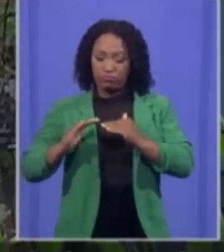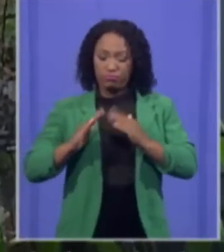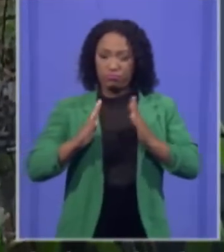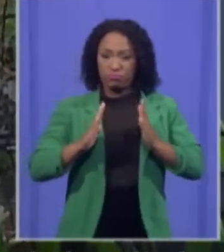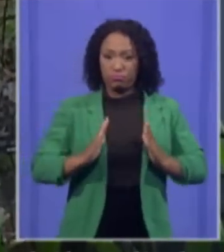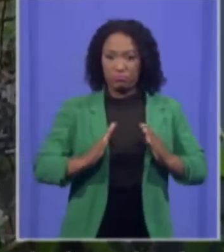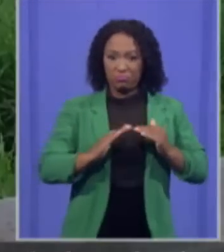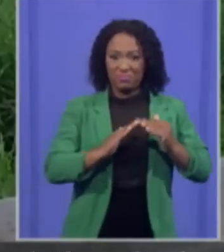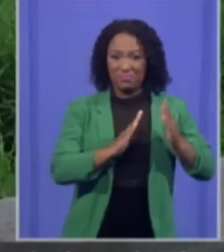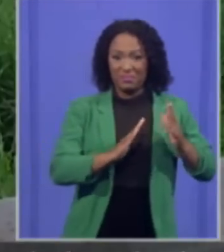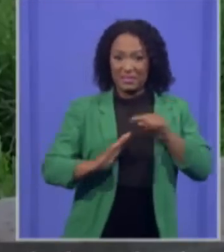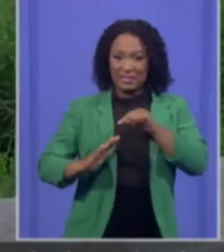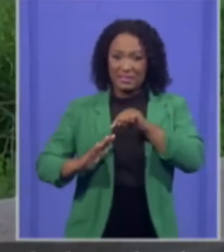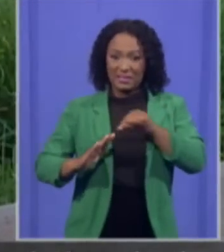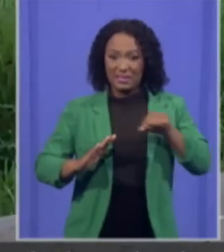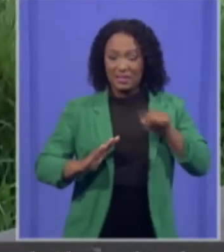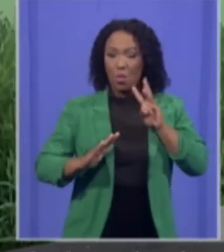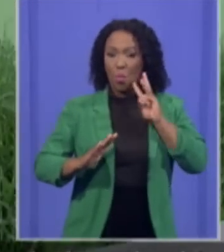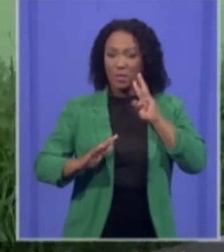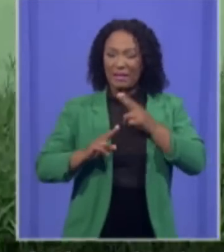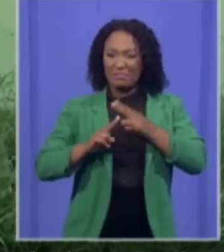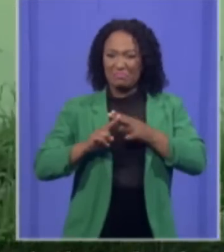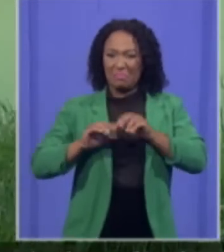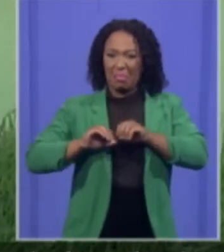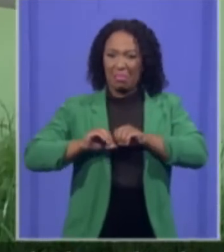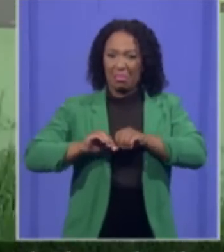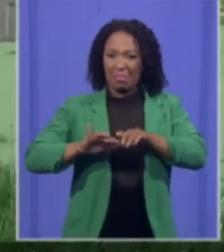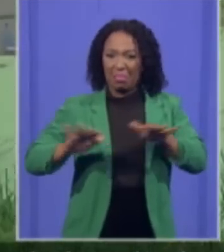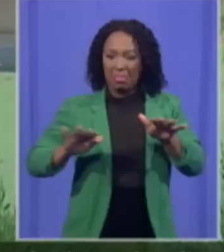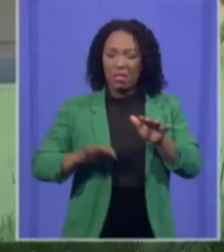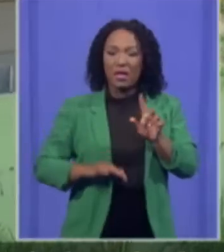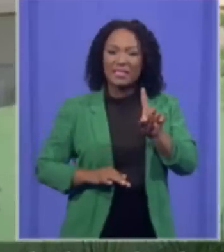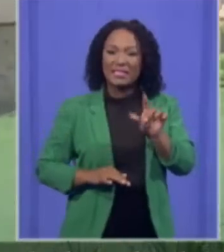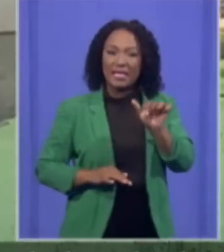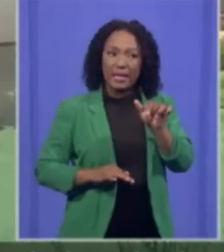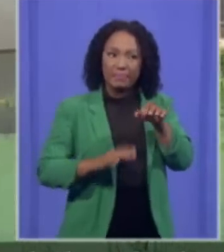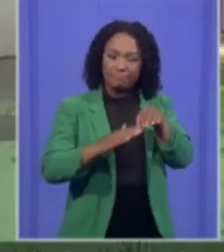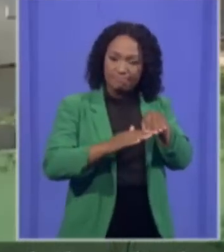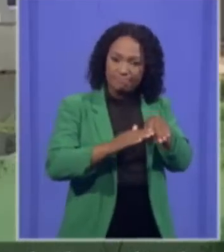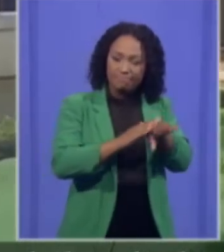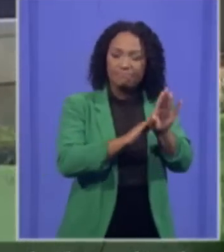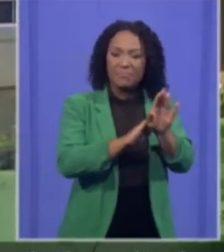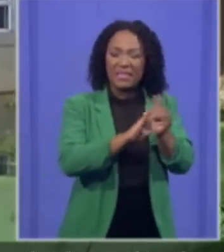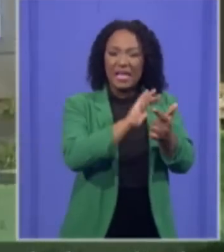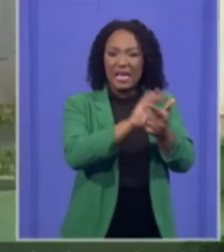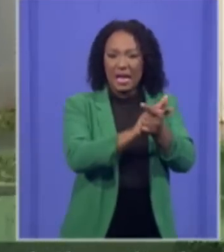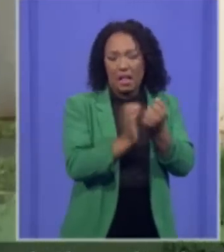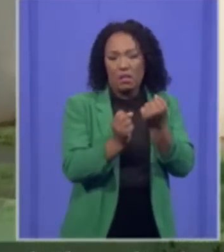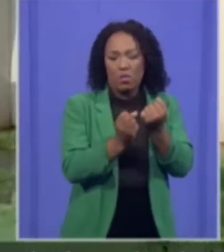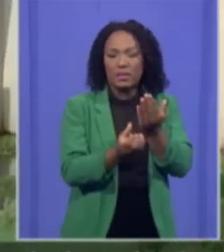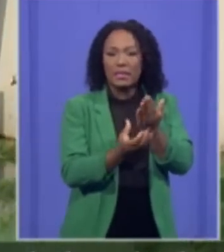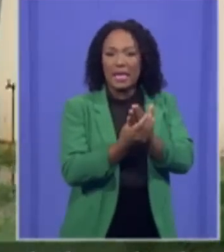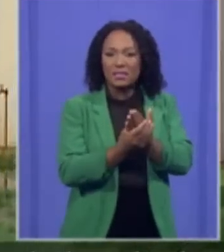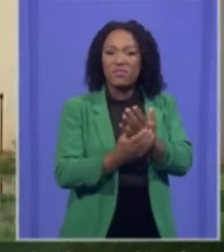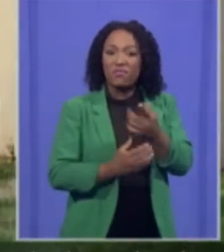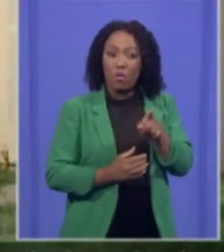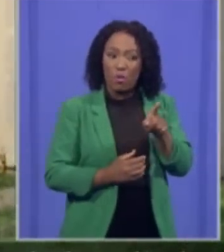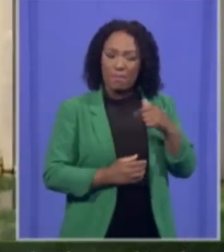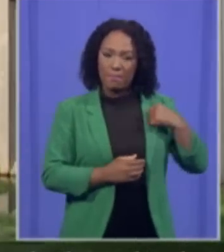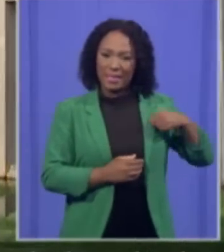ke meetse ya ditšhila. Mokgatlo wa DA o tšere magato kgatlhanong le masepala wa selegae wa lephalale. We